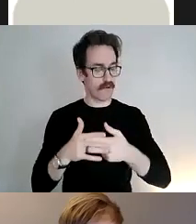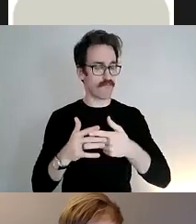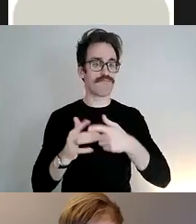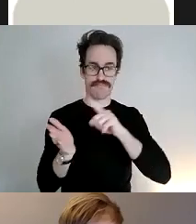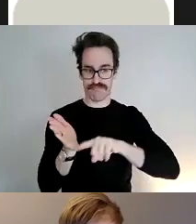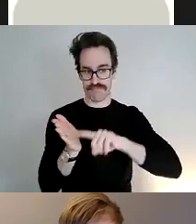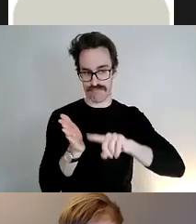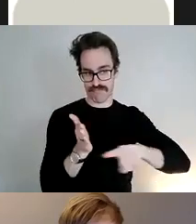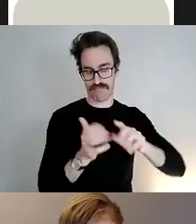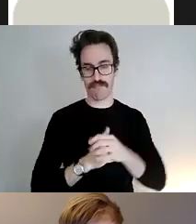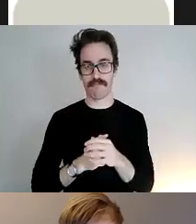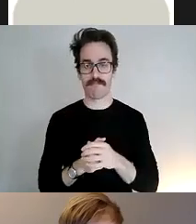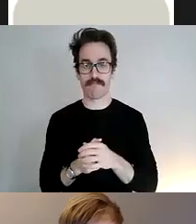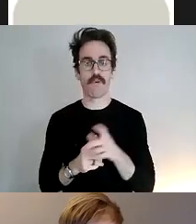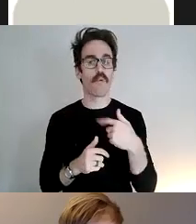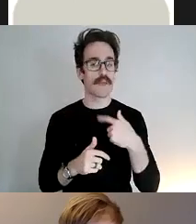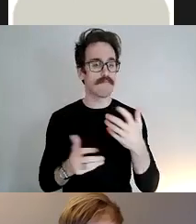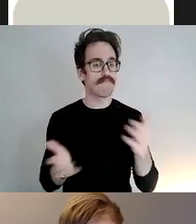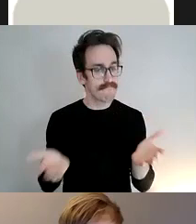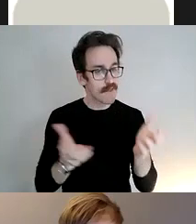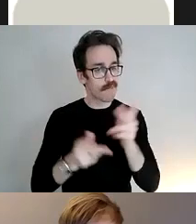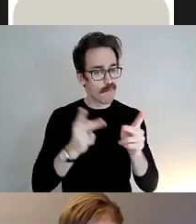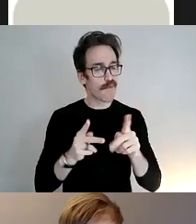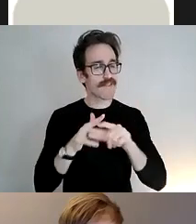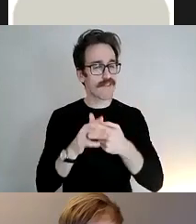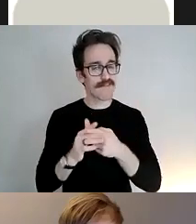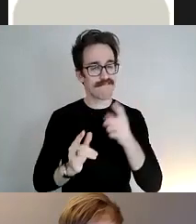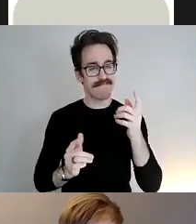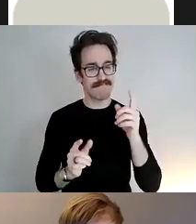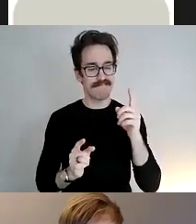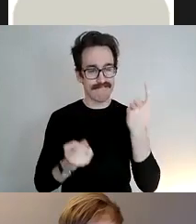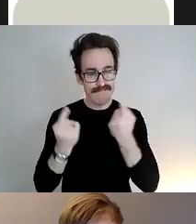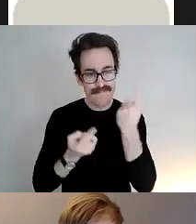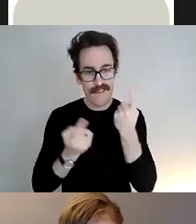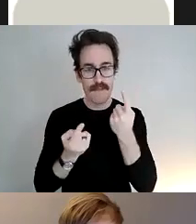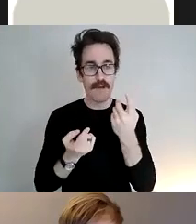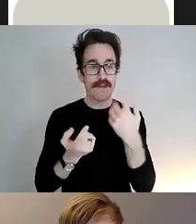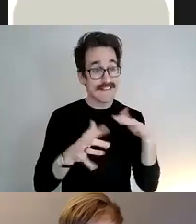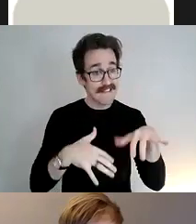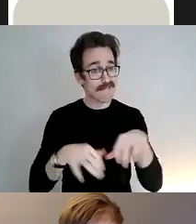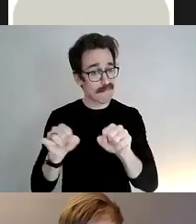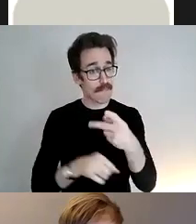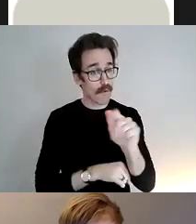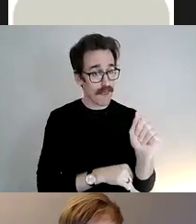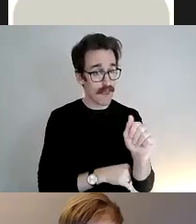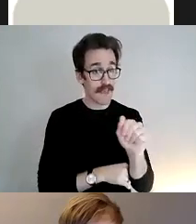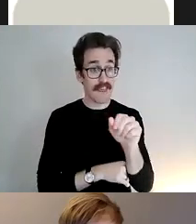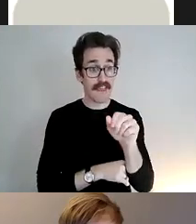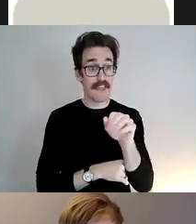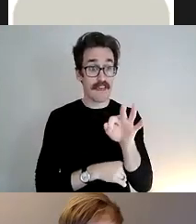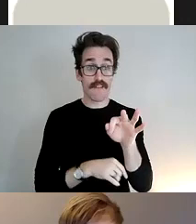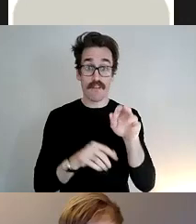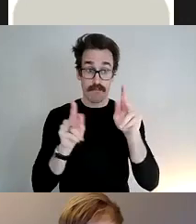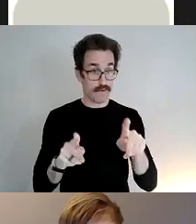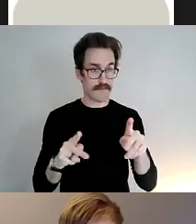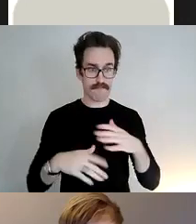always encouraging folks to consider looking at that option if it's something that can be done, if there isn't a power of attorney, and if the person won't refuse, and if there's someone